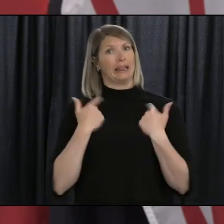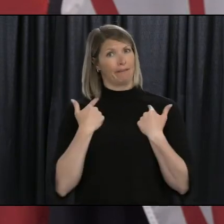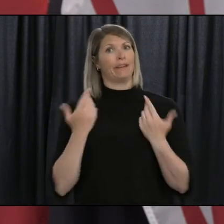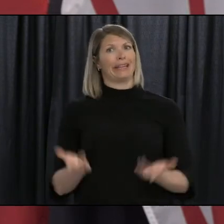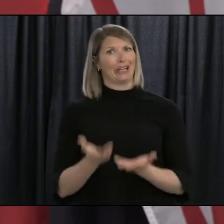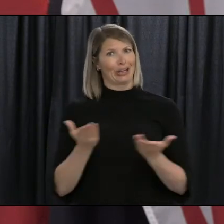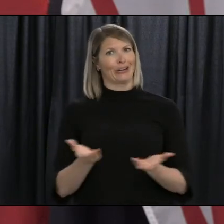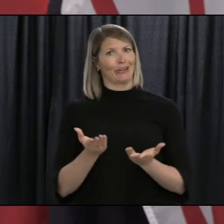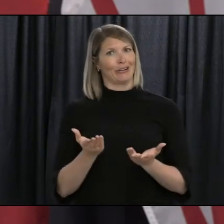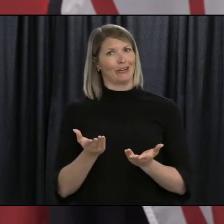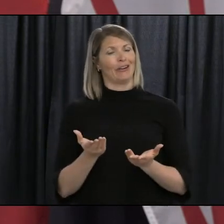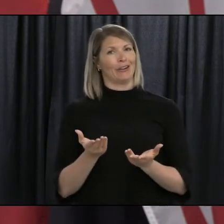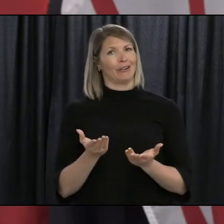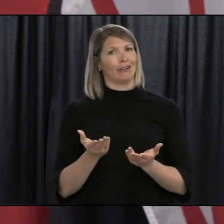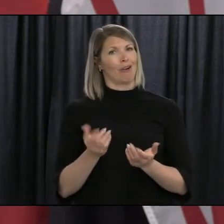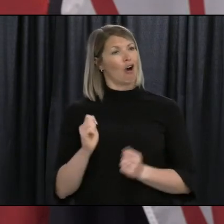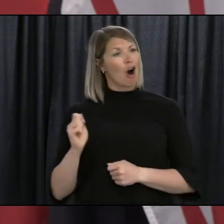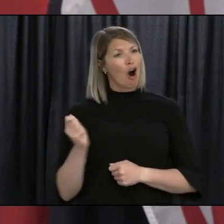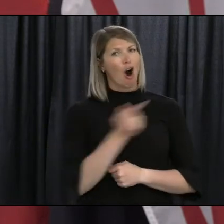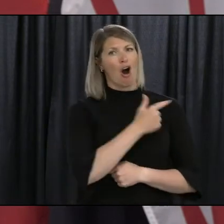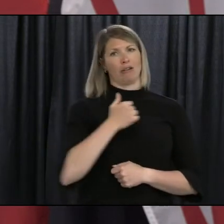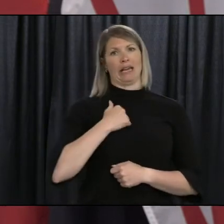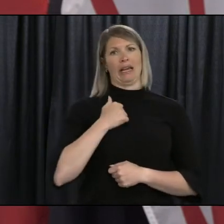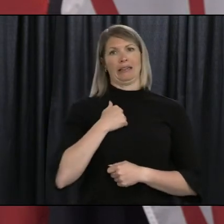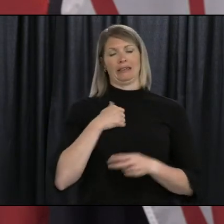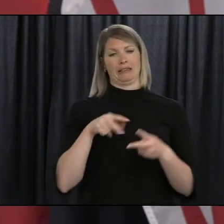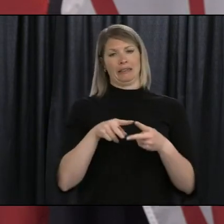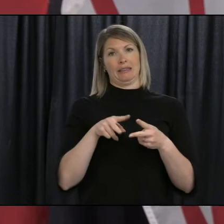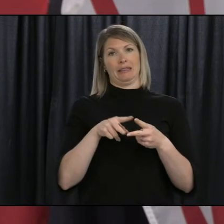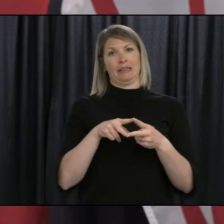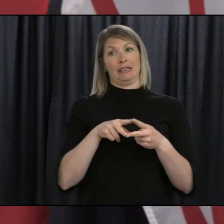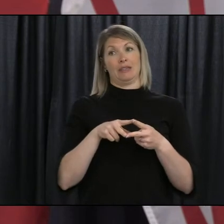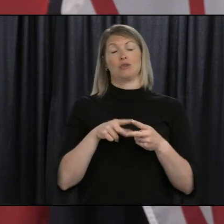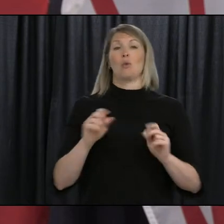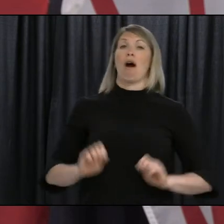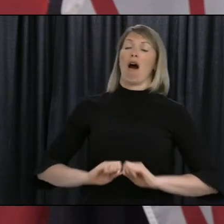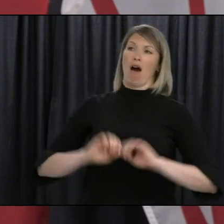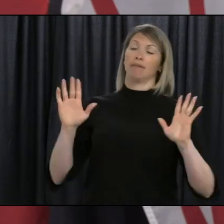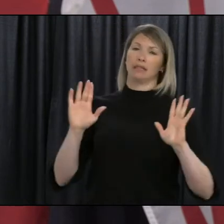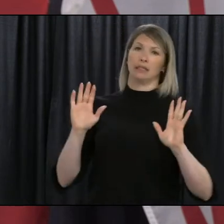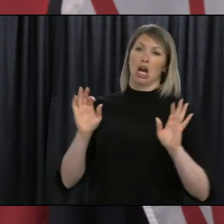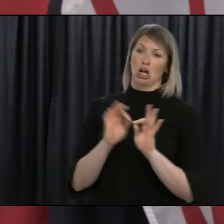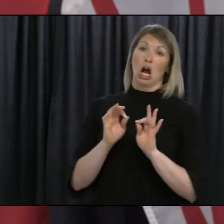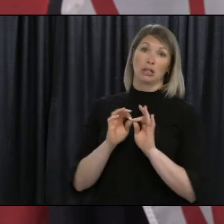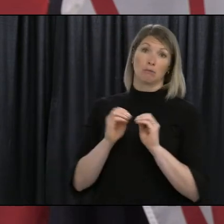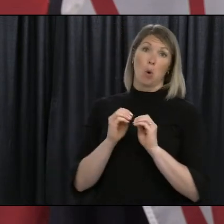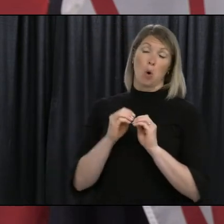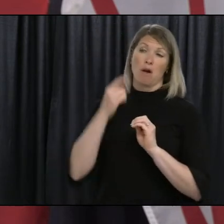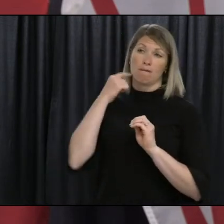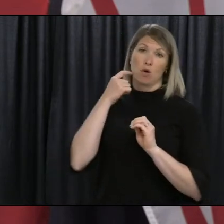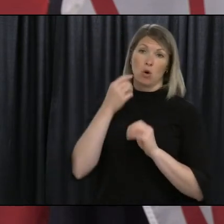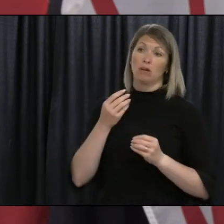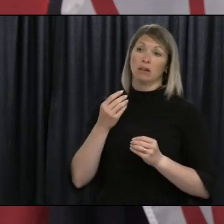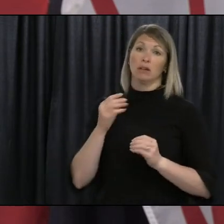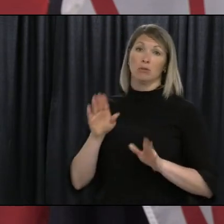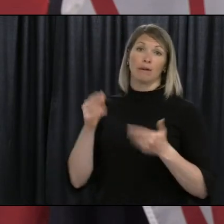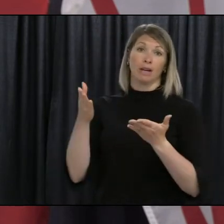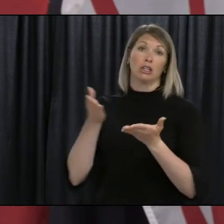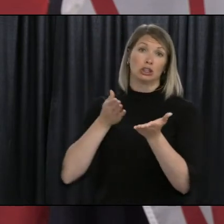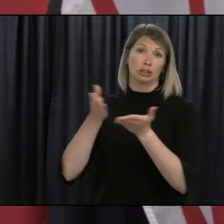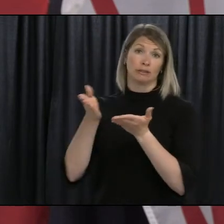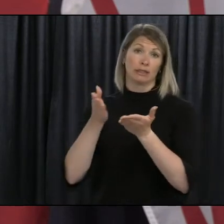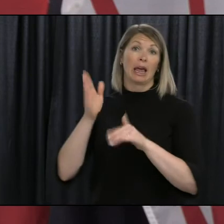any province in Canada. It obviously costs more to provide services in this province than it does in the other Atlantic provinces.